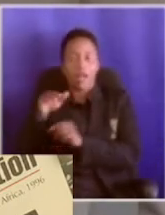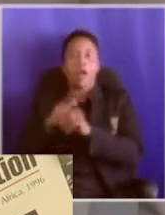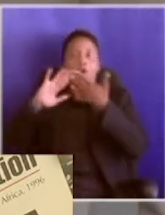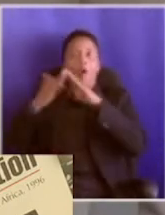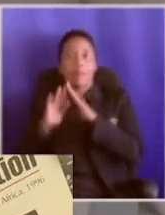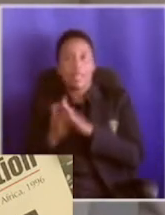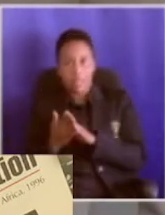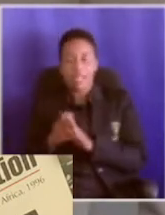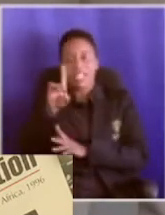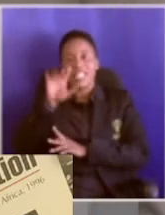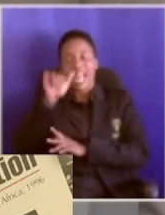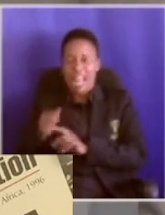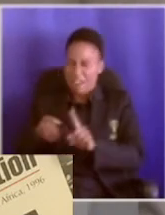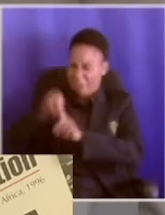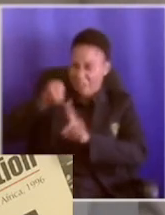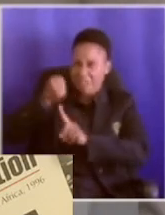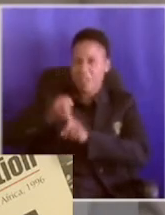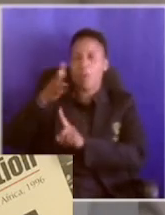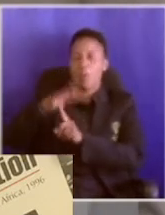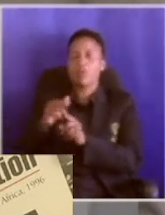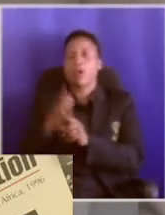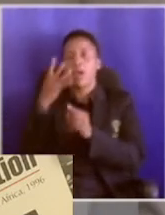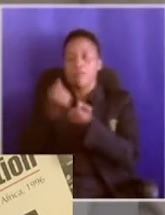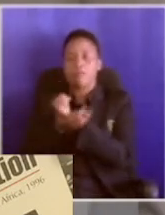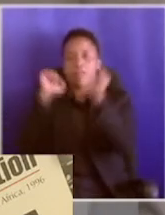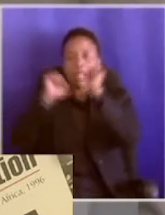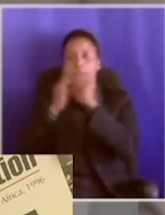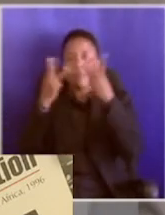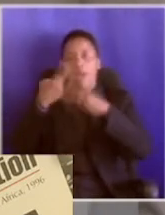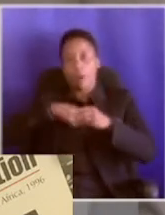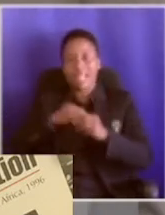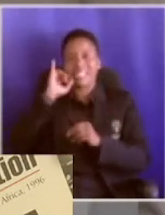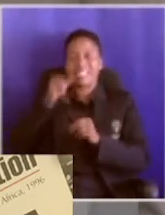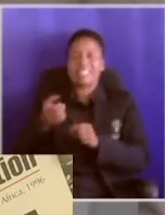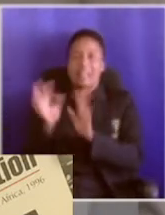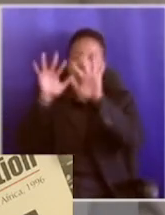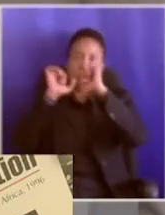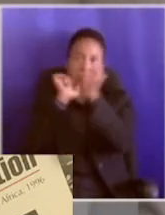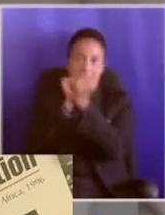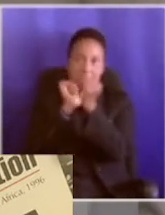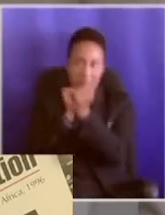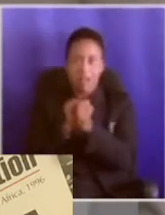will fight to free our people who are still enslaved in an